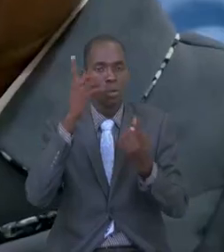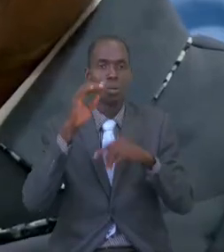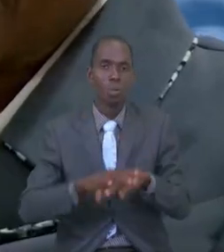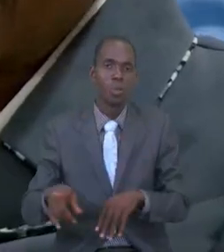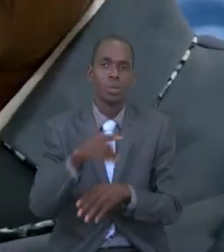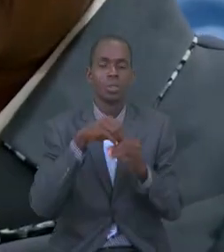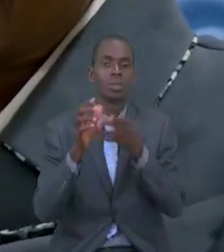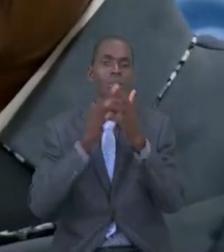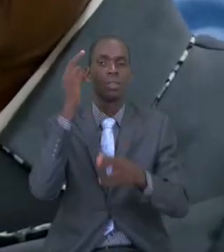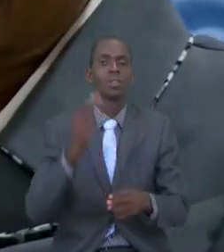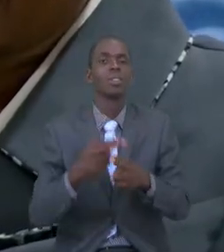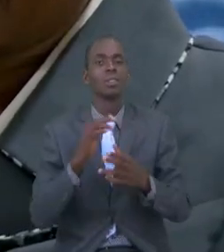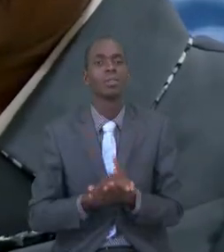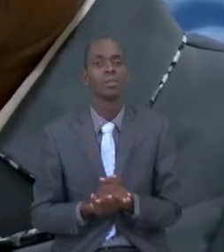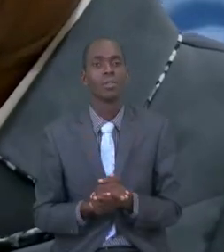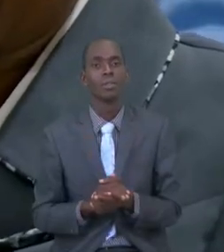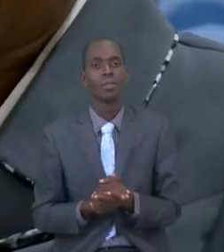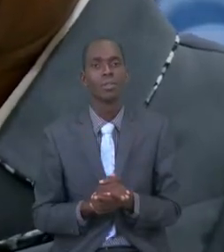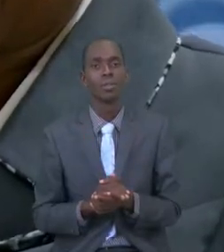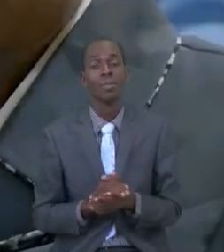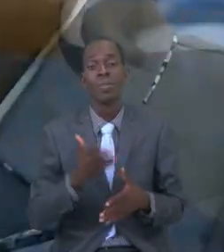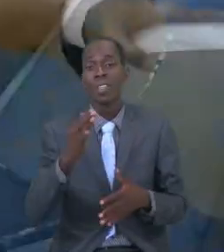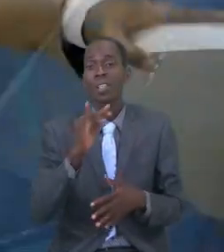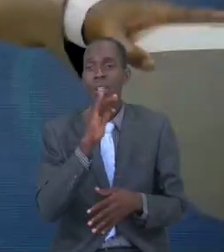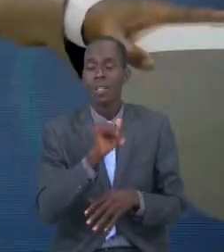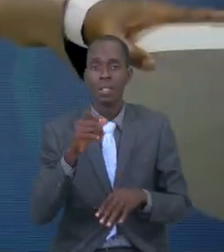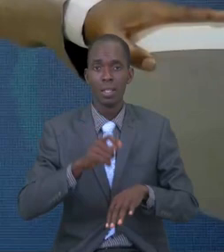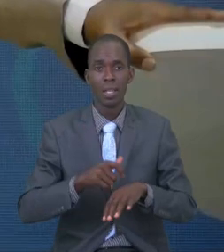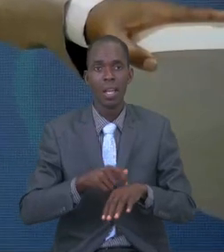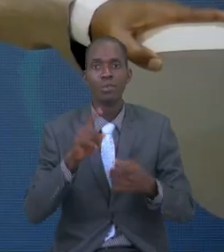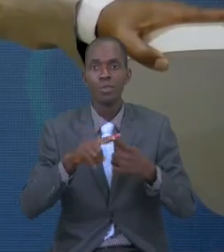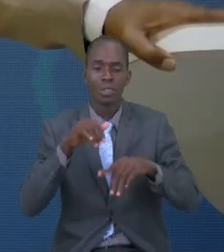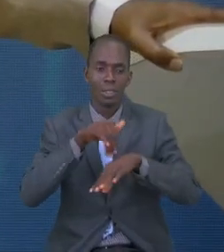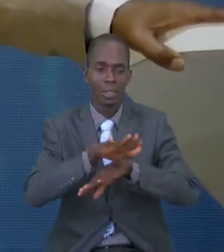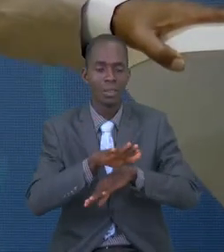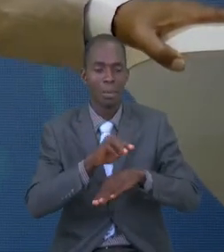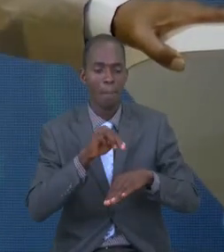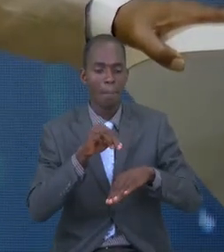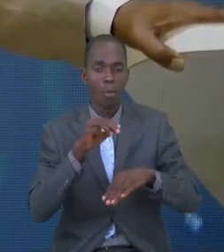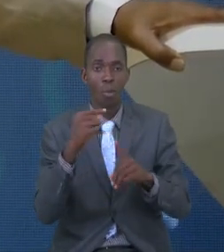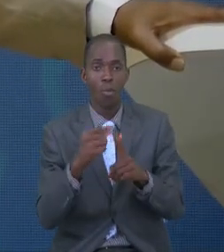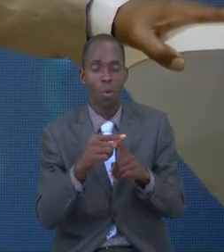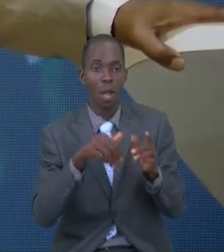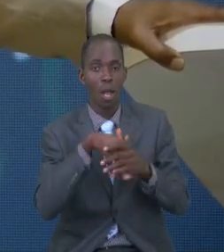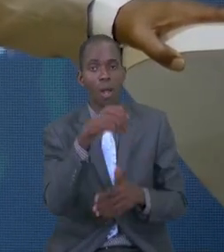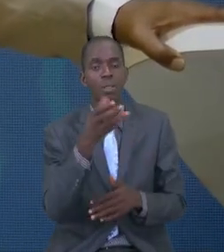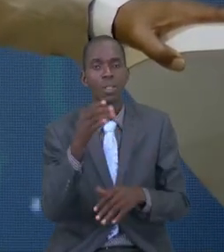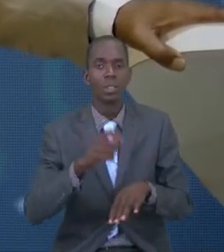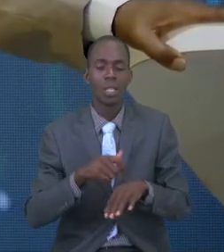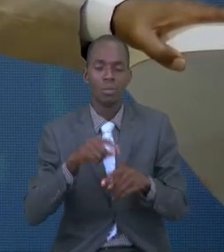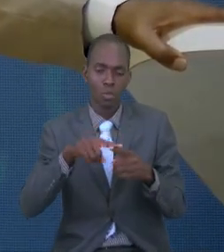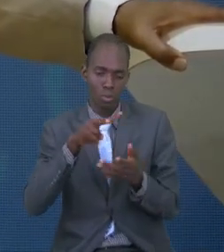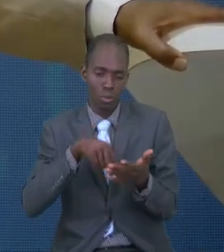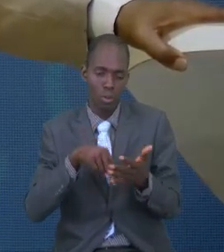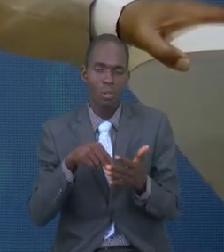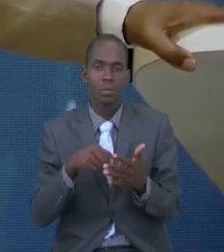Jesus' name. There's a time to send text out. There's a time to receive text. There's a